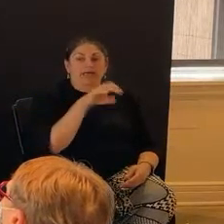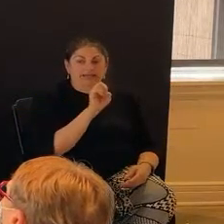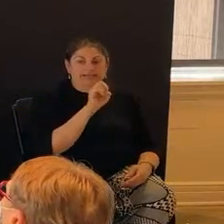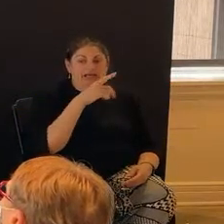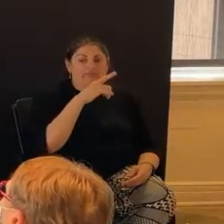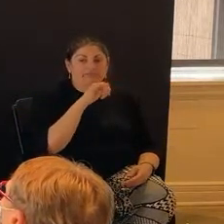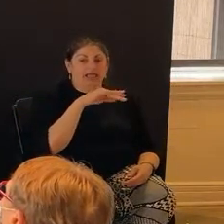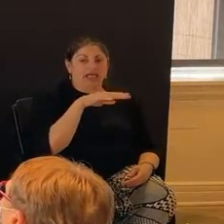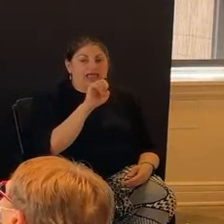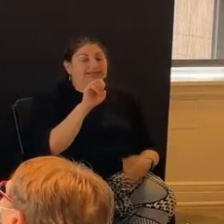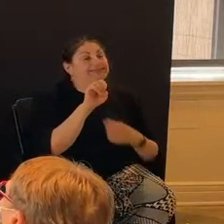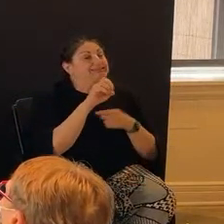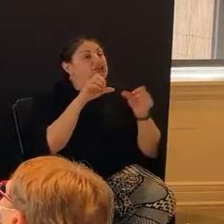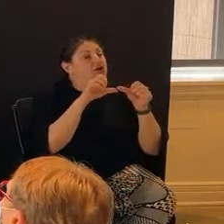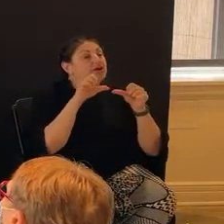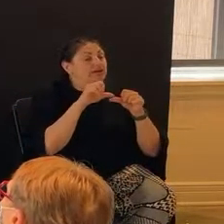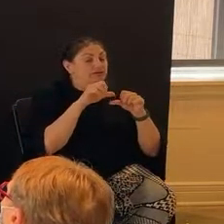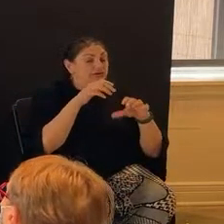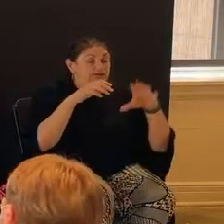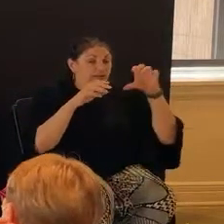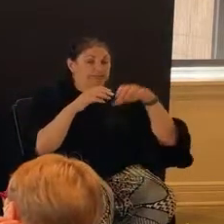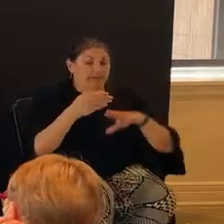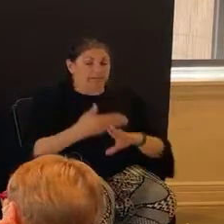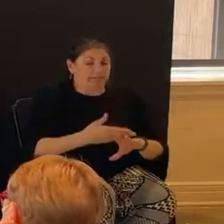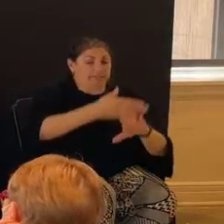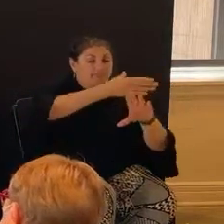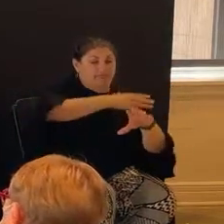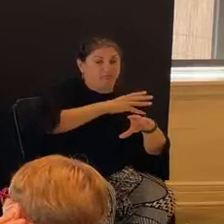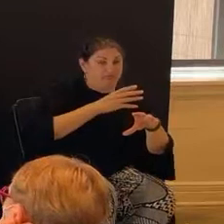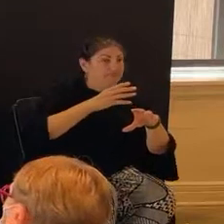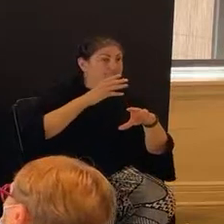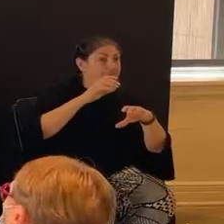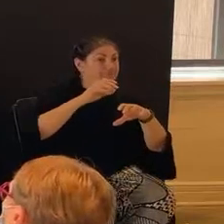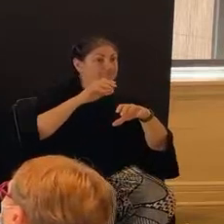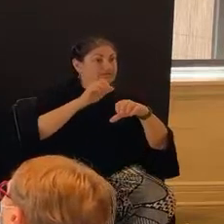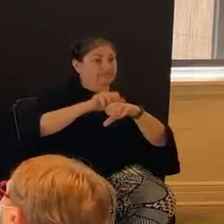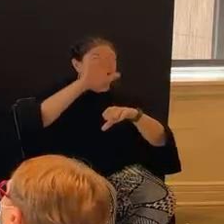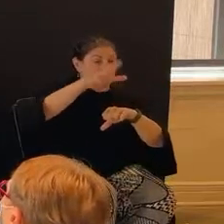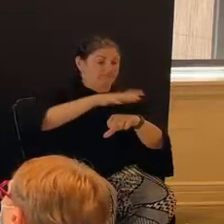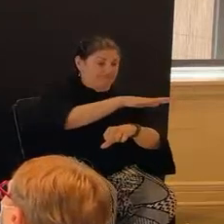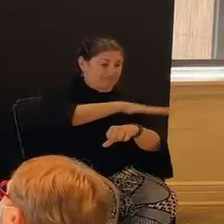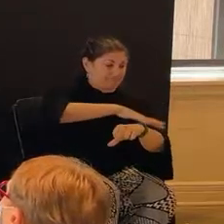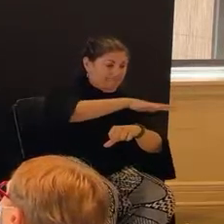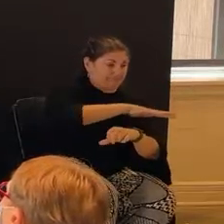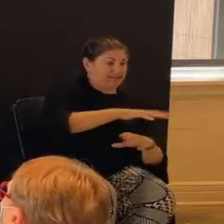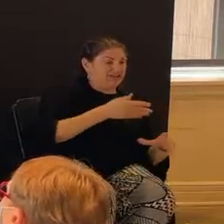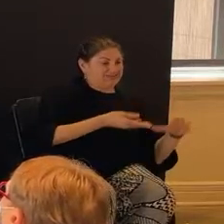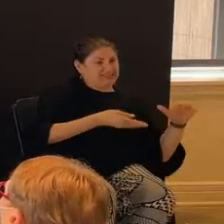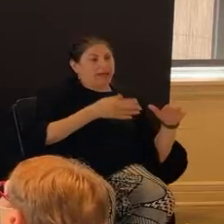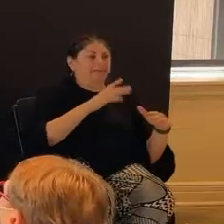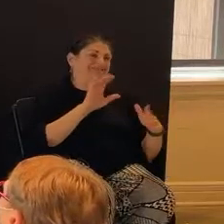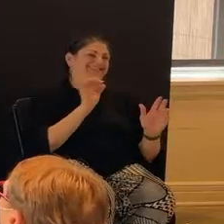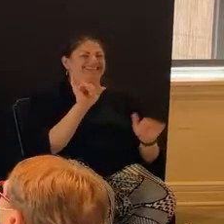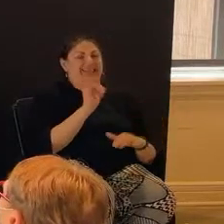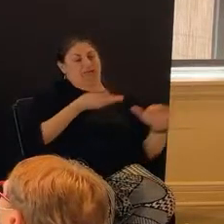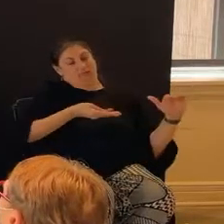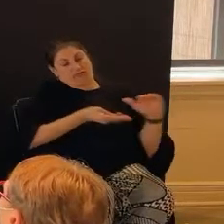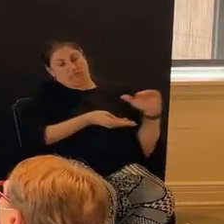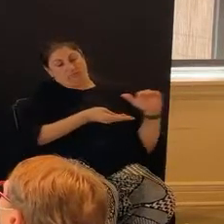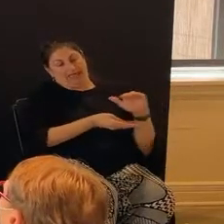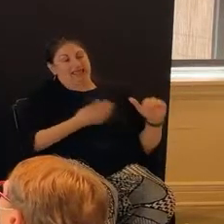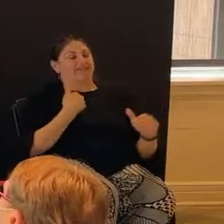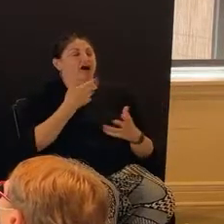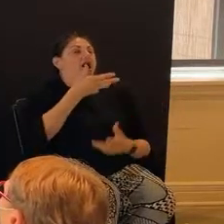the mountain that was baked under scorching hot pumice afterwards. So as part of the eruption in the afternoon,